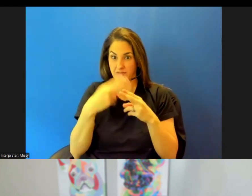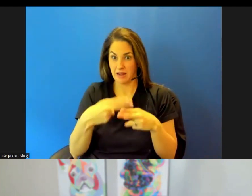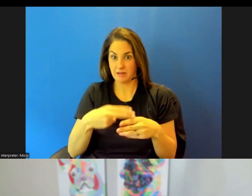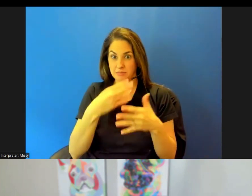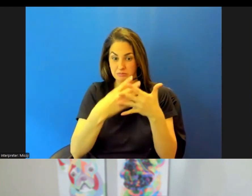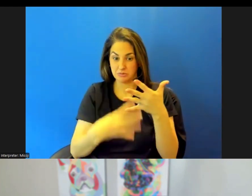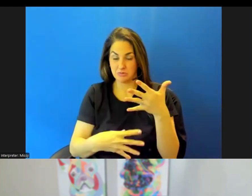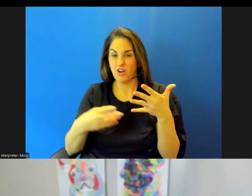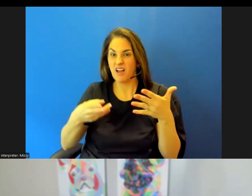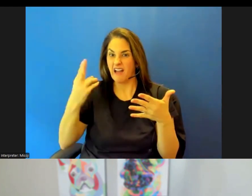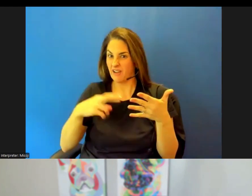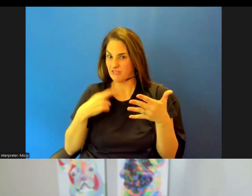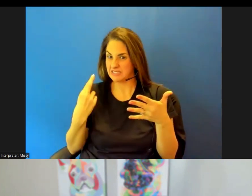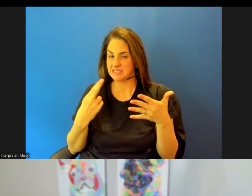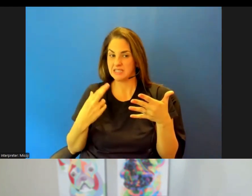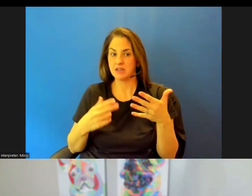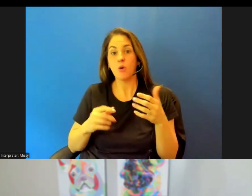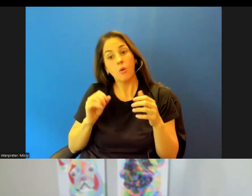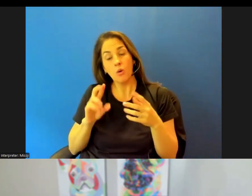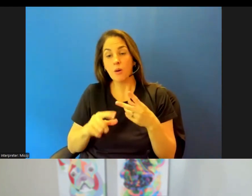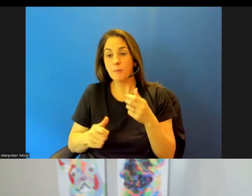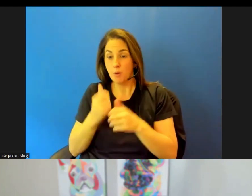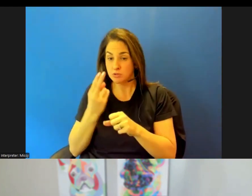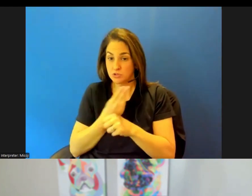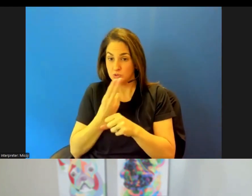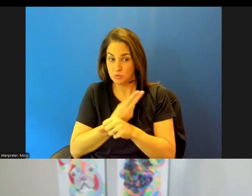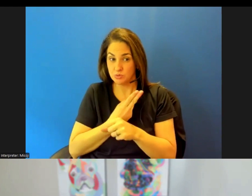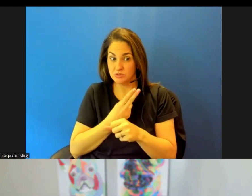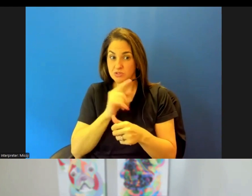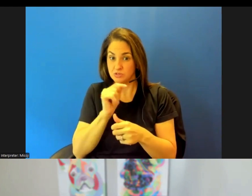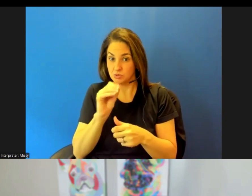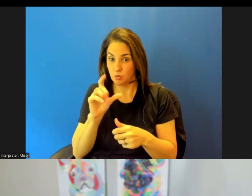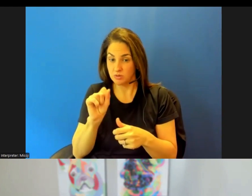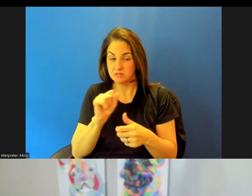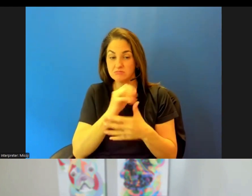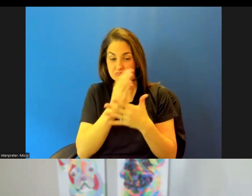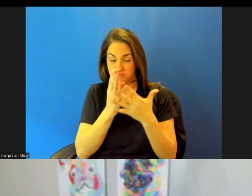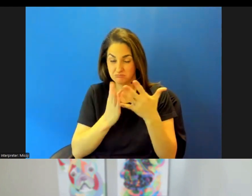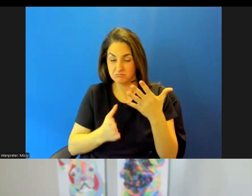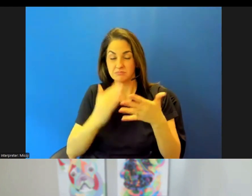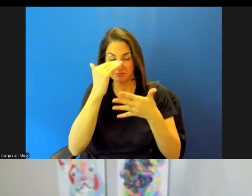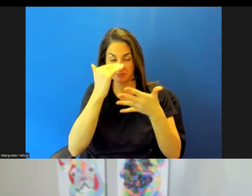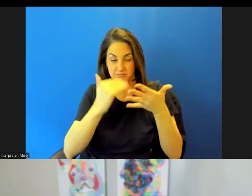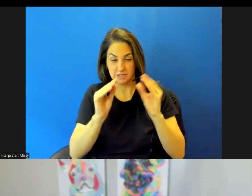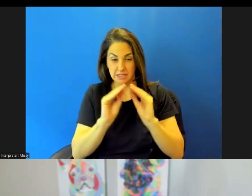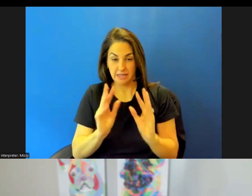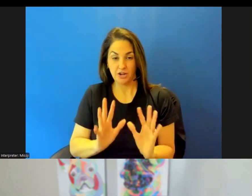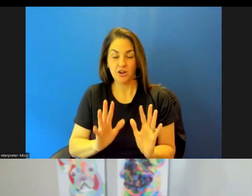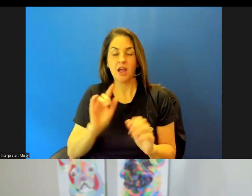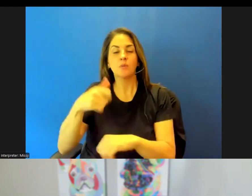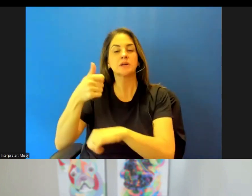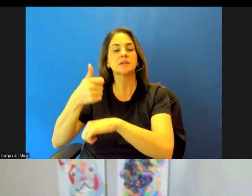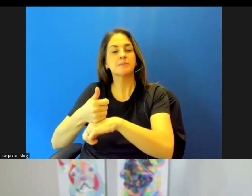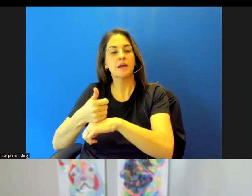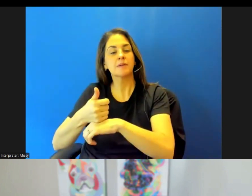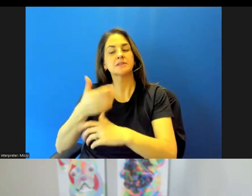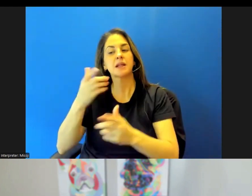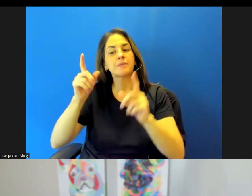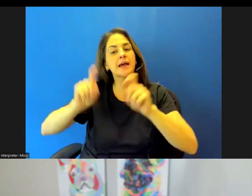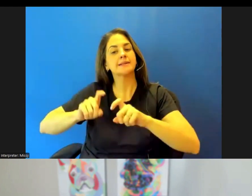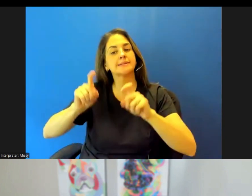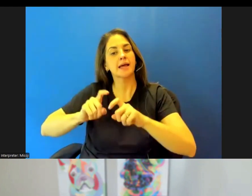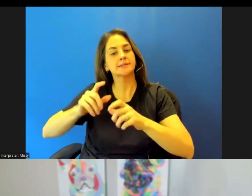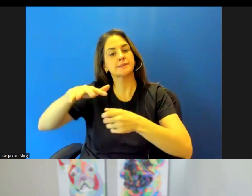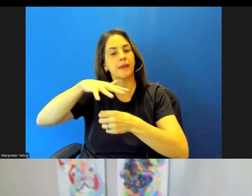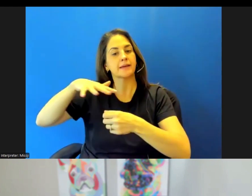ones, then we're going to be able to set up sort of a, test space inside Canvas where those tools